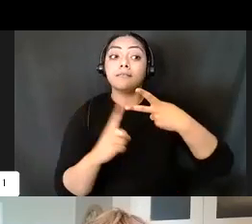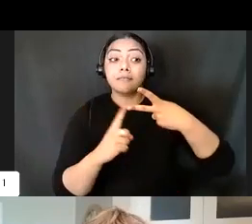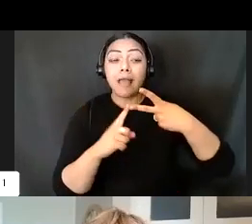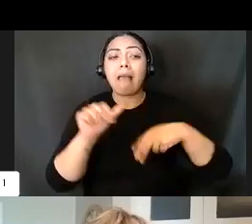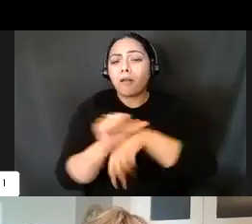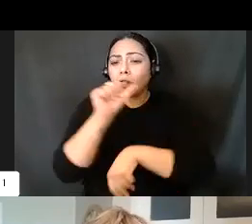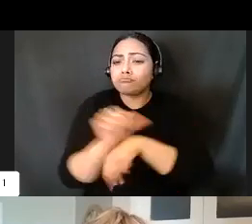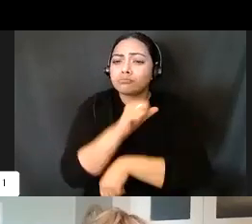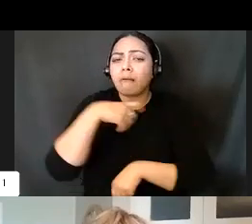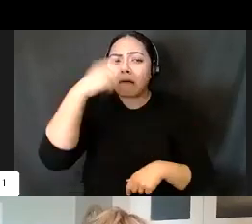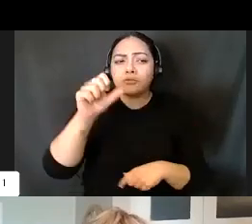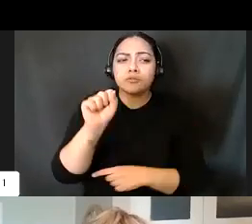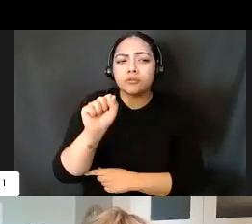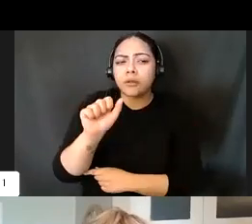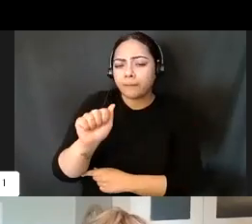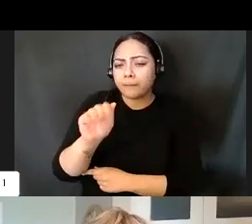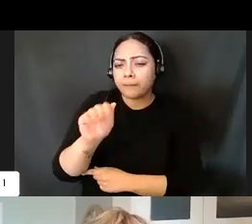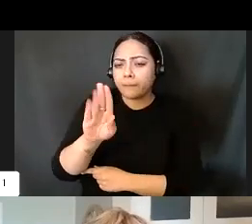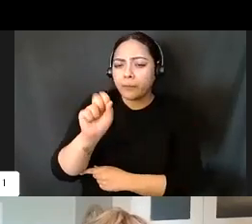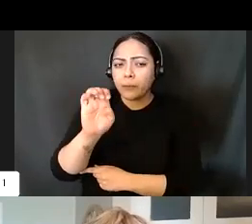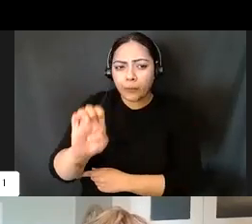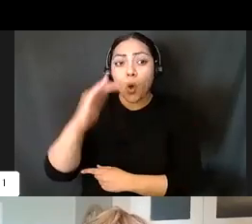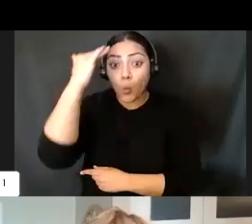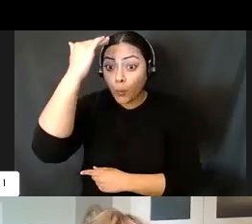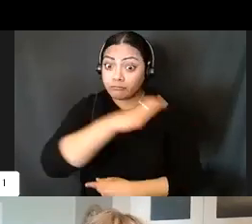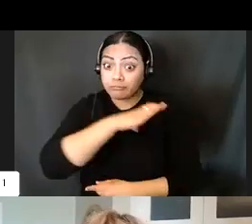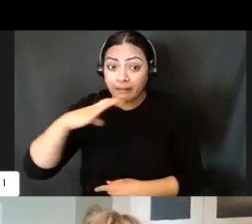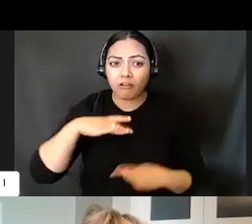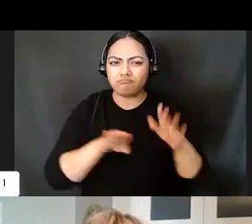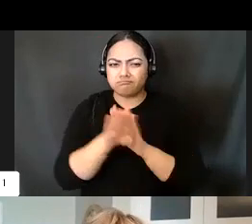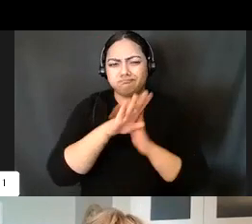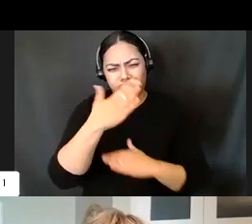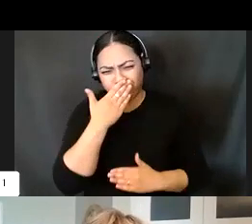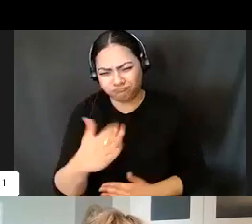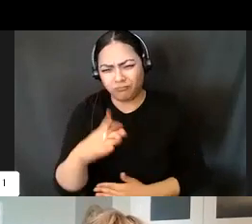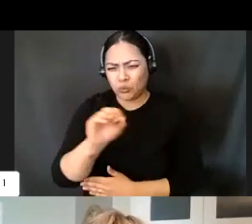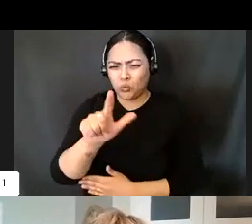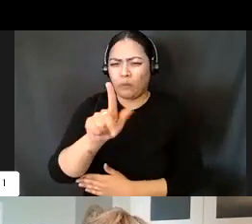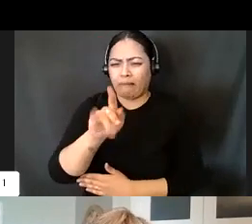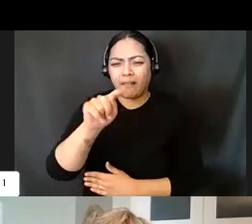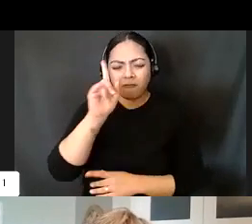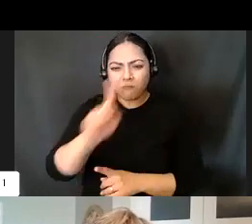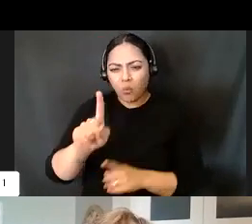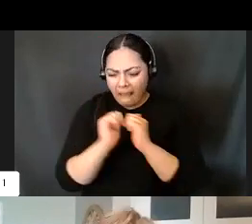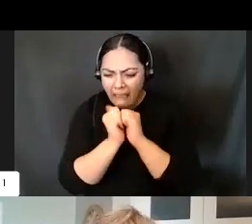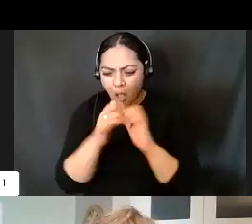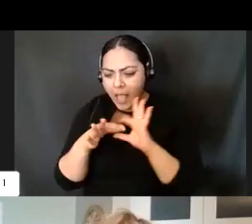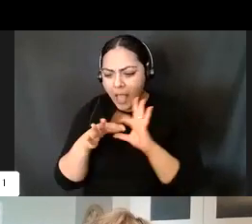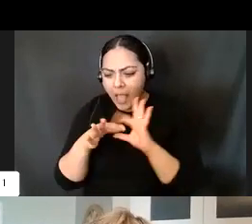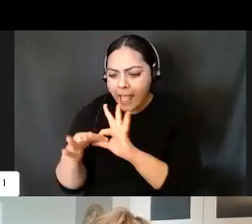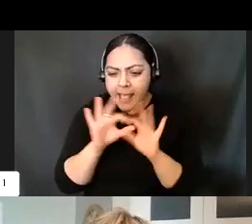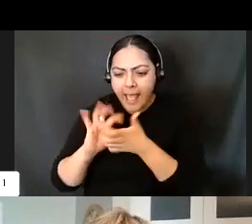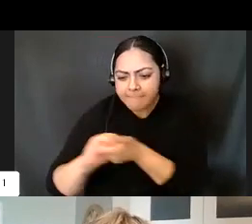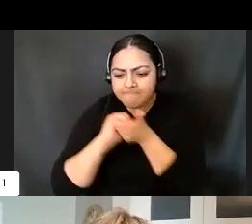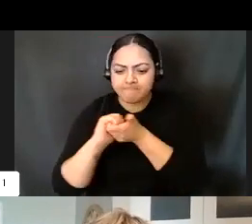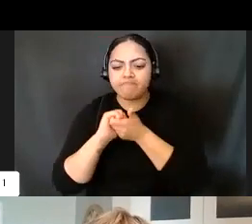a very comprehensive toolkit for developing a coordinated community response, an elder